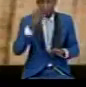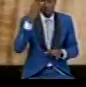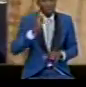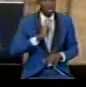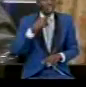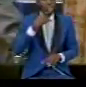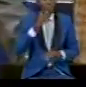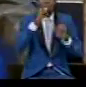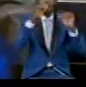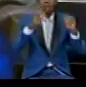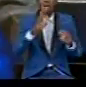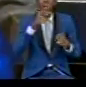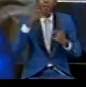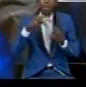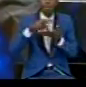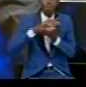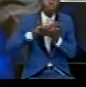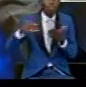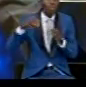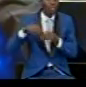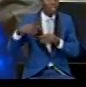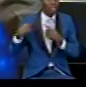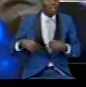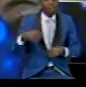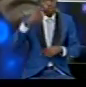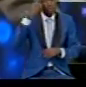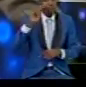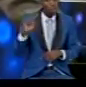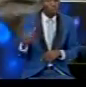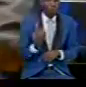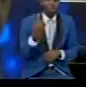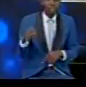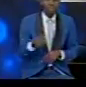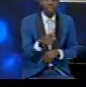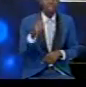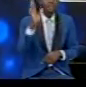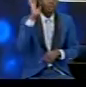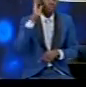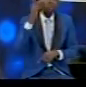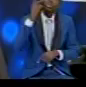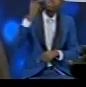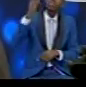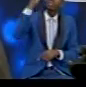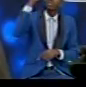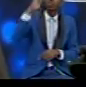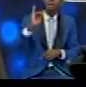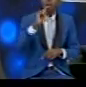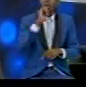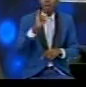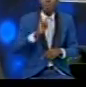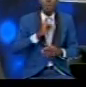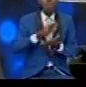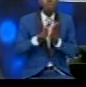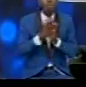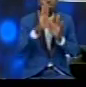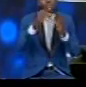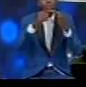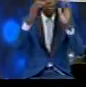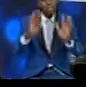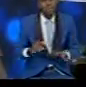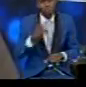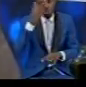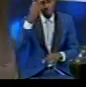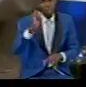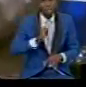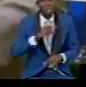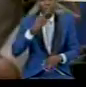are the pure in heart, because only they shall see God? Am I becoming your enemy by telling